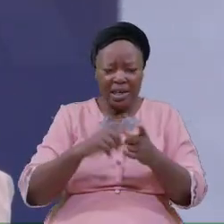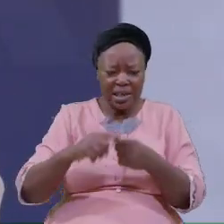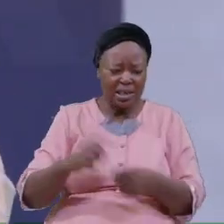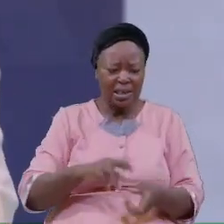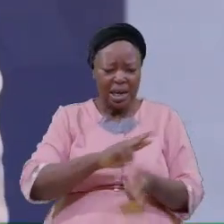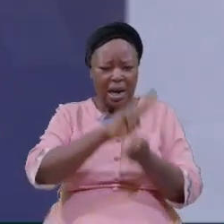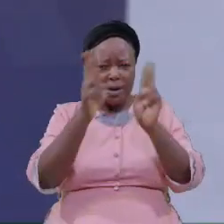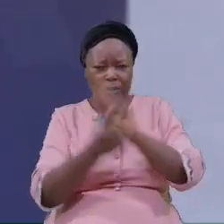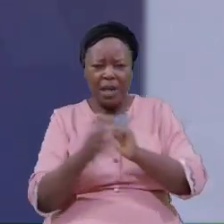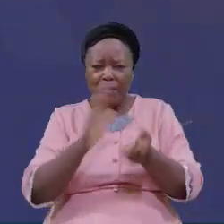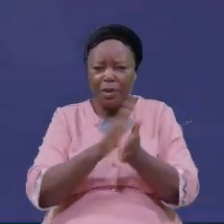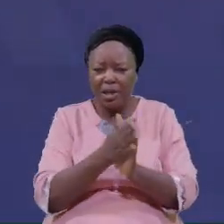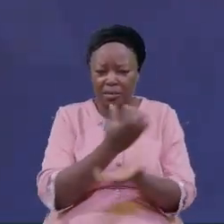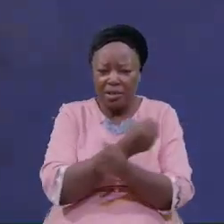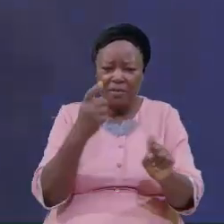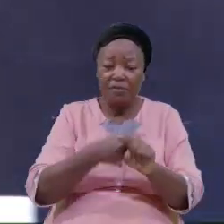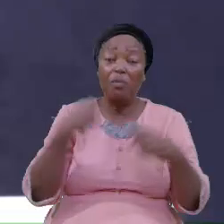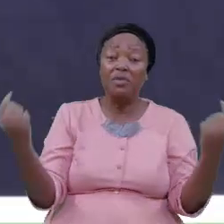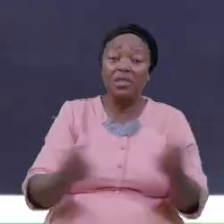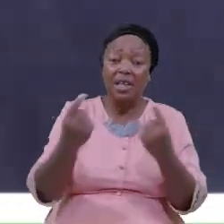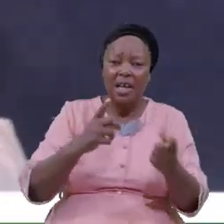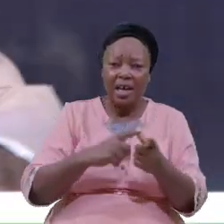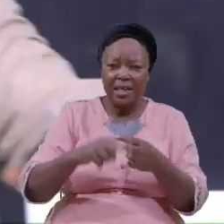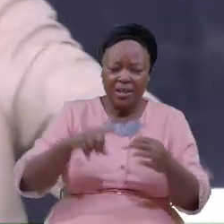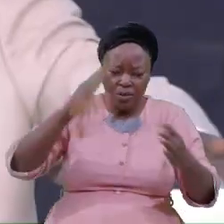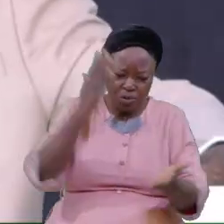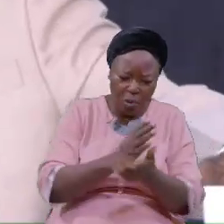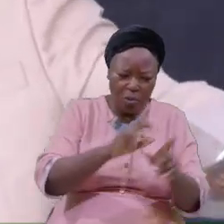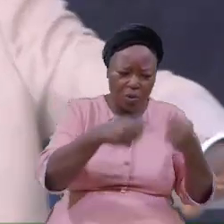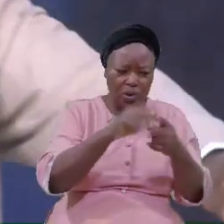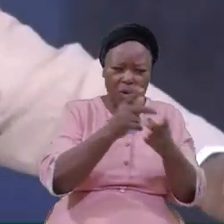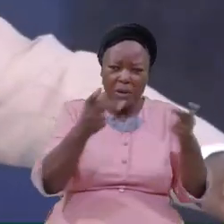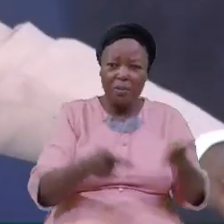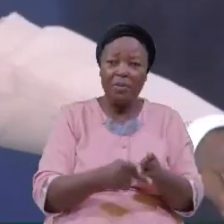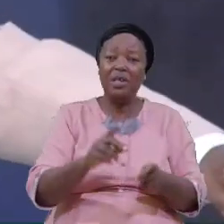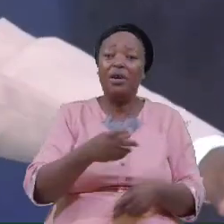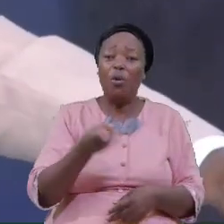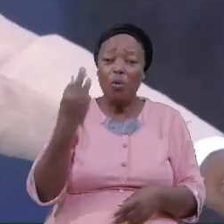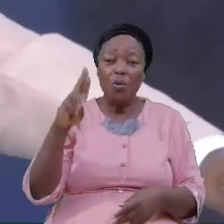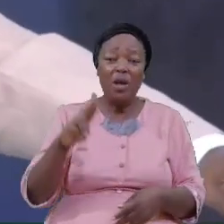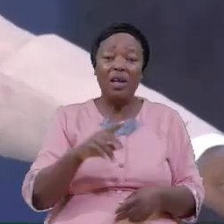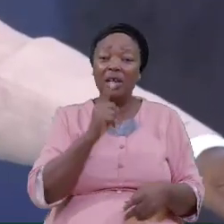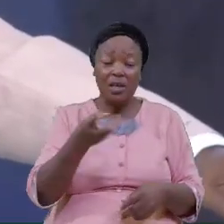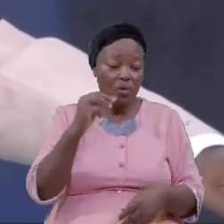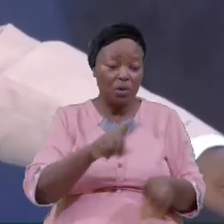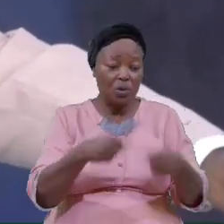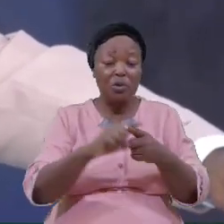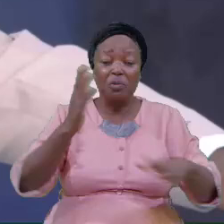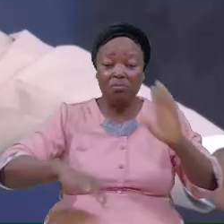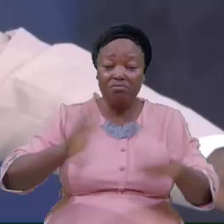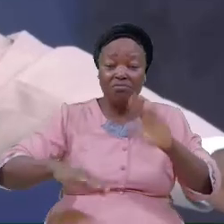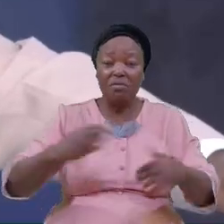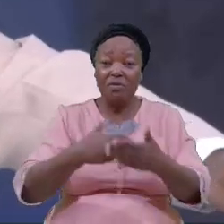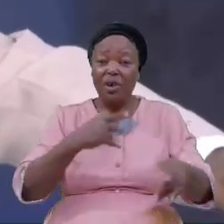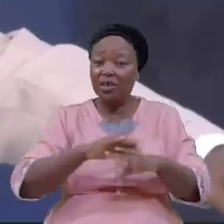saved. And I stopped going to a place I didn't even hear any